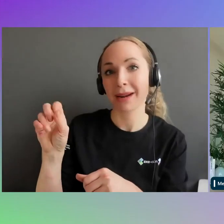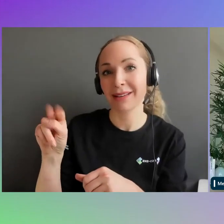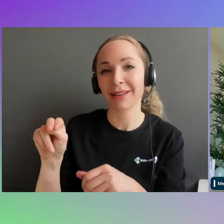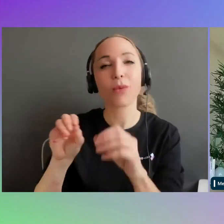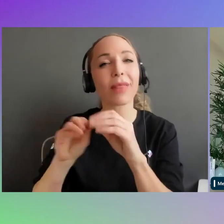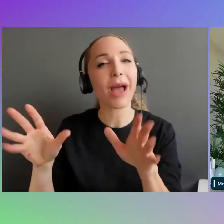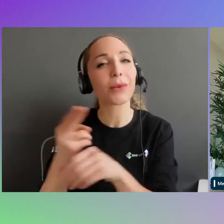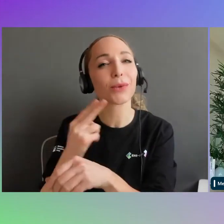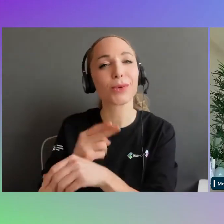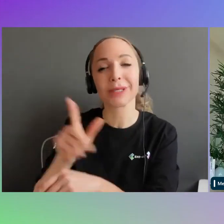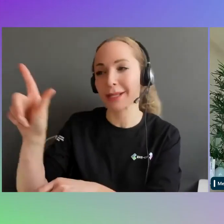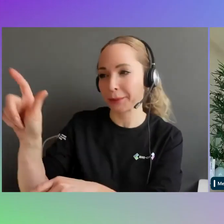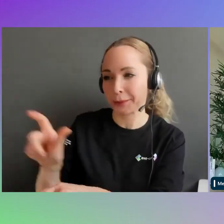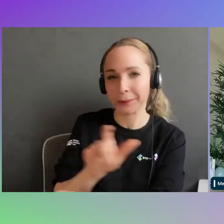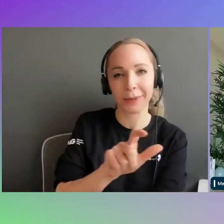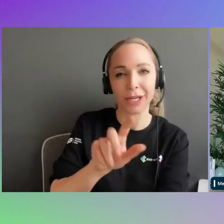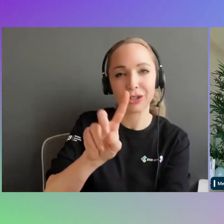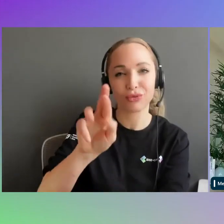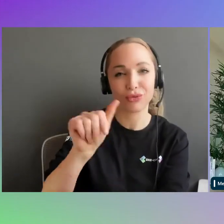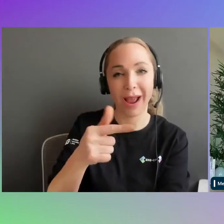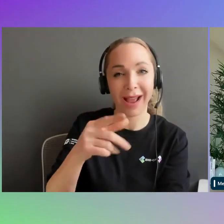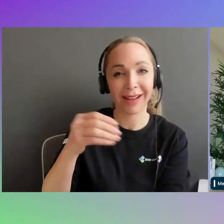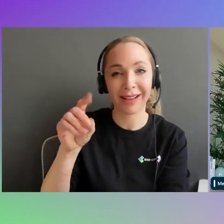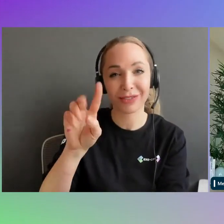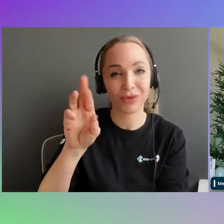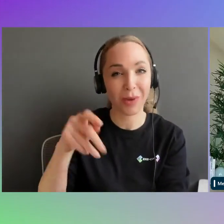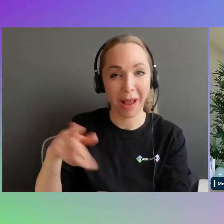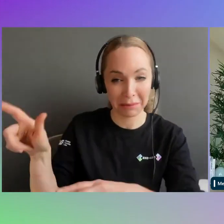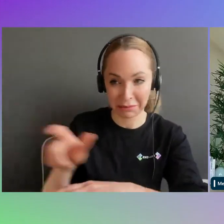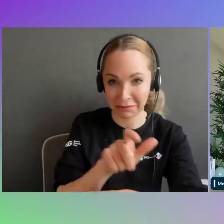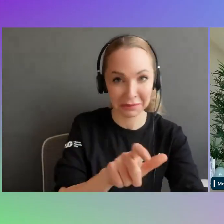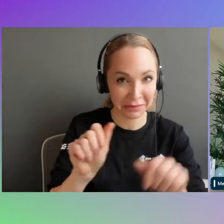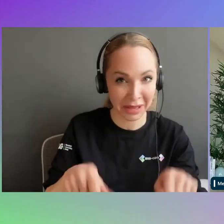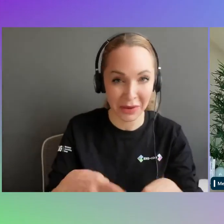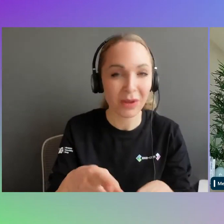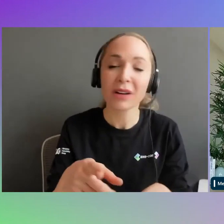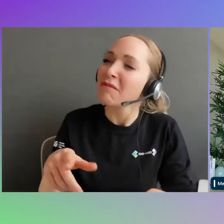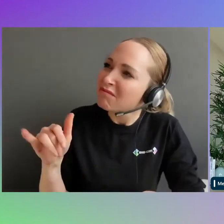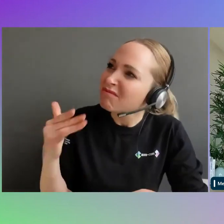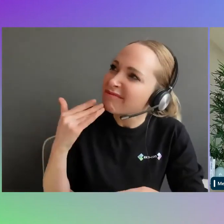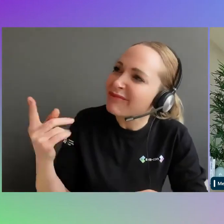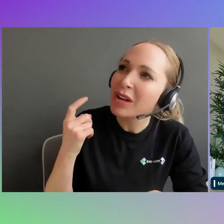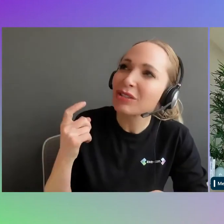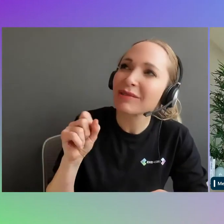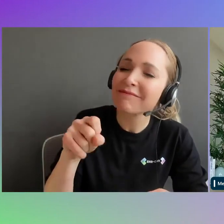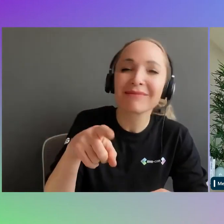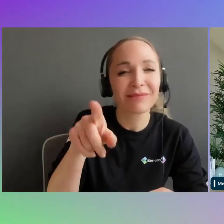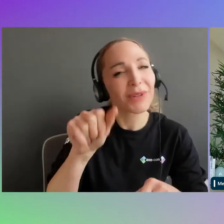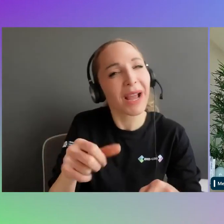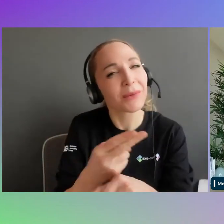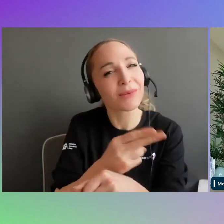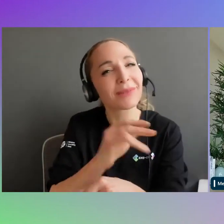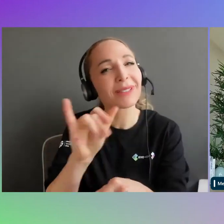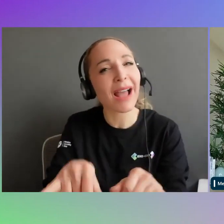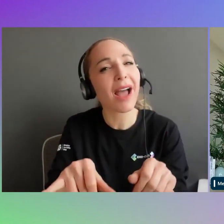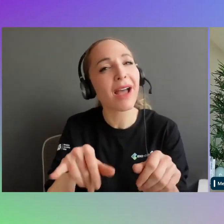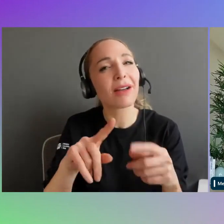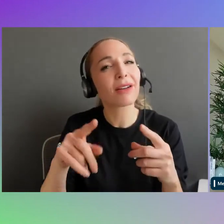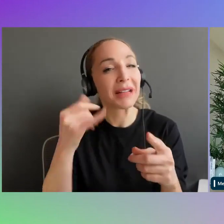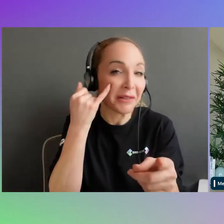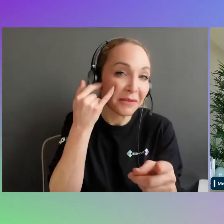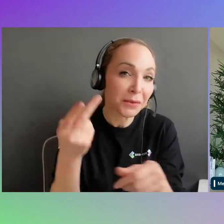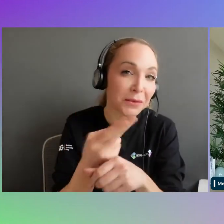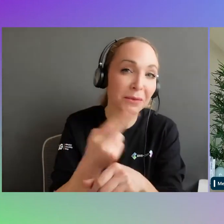You can't, that's a really good question. You can use that completely using using a keyboard control or an